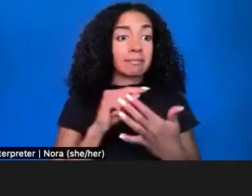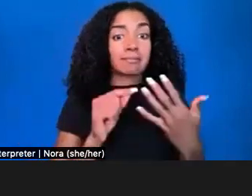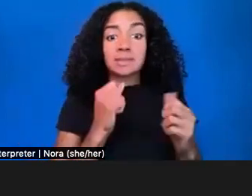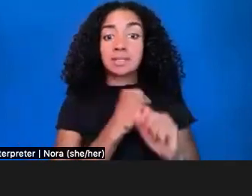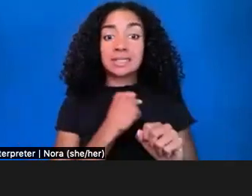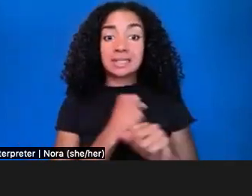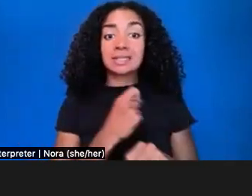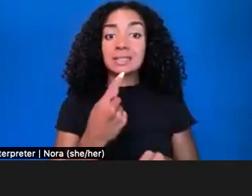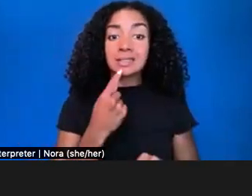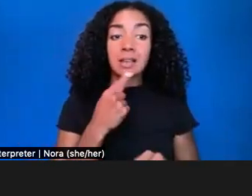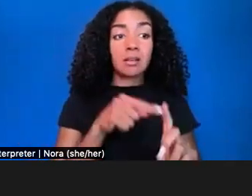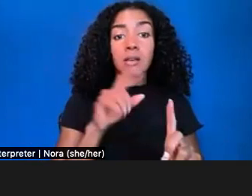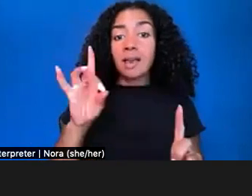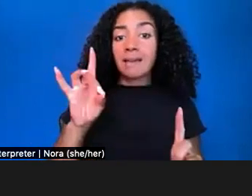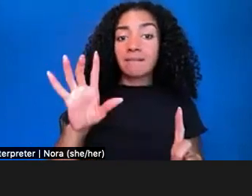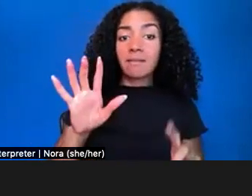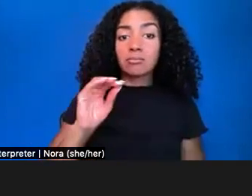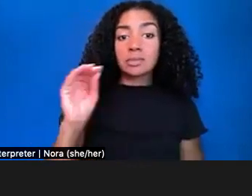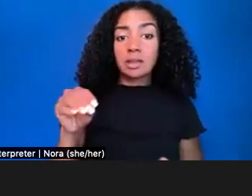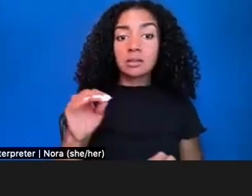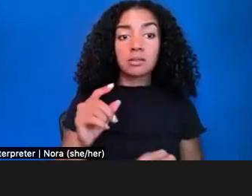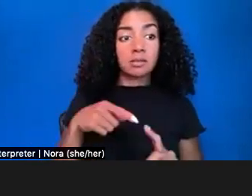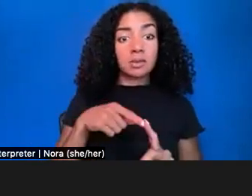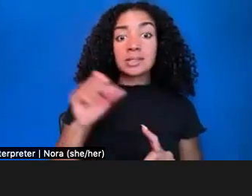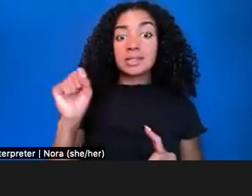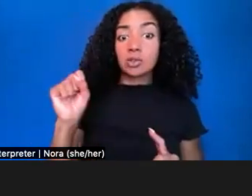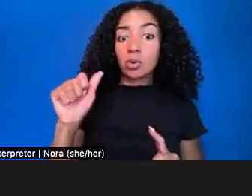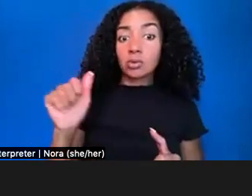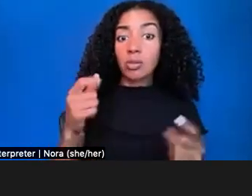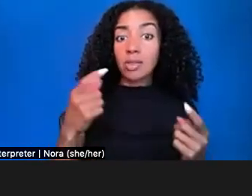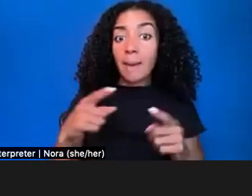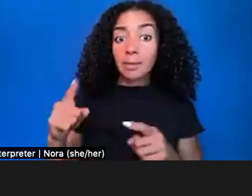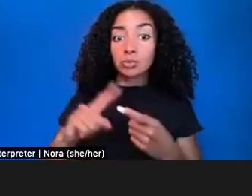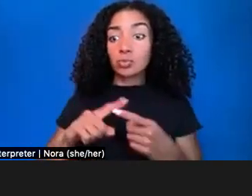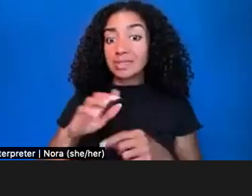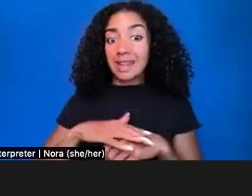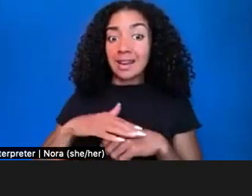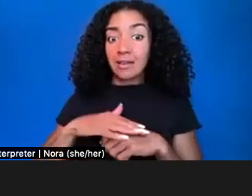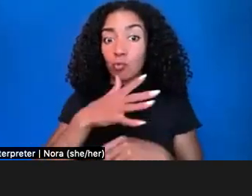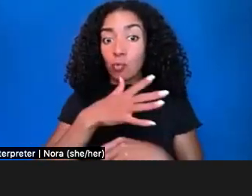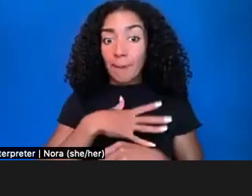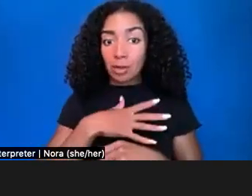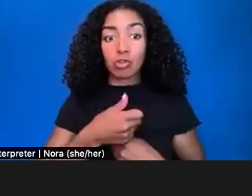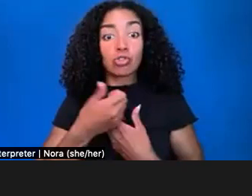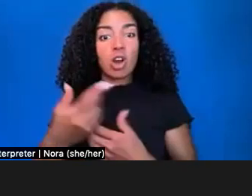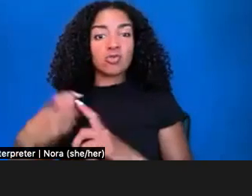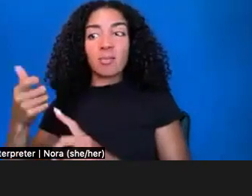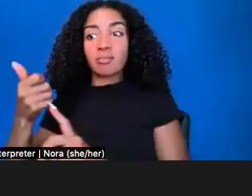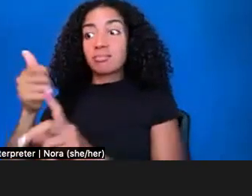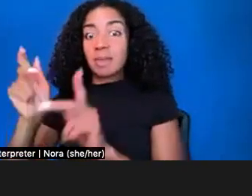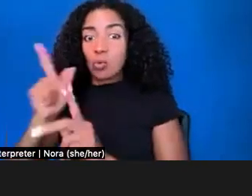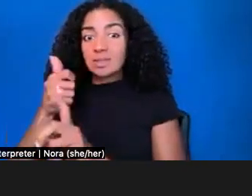that 85% of the sexual assaults that happen to Native women are caused by non-Native men. That's